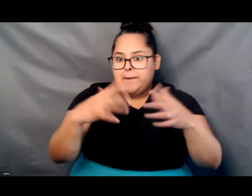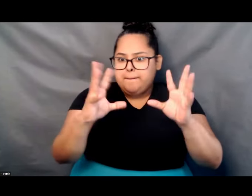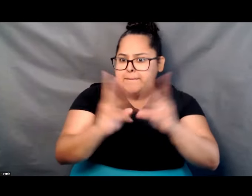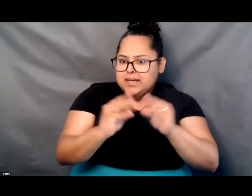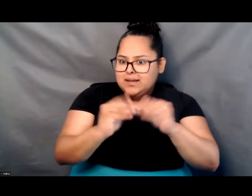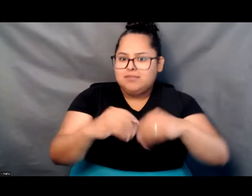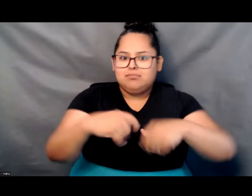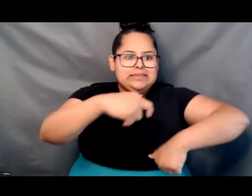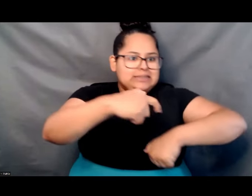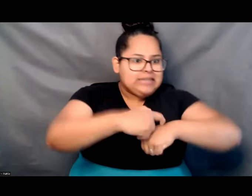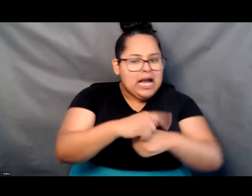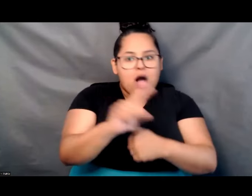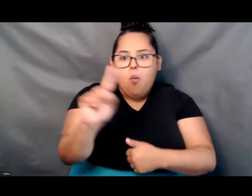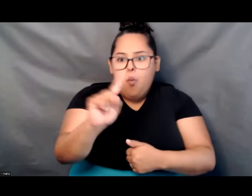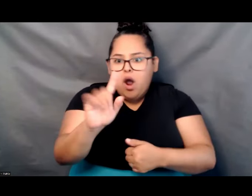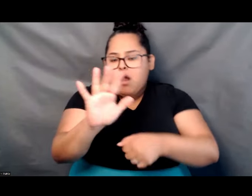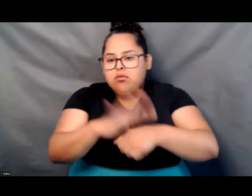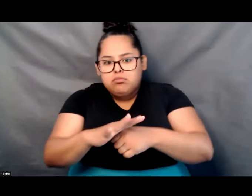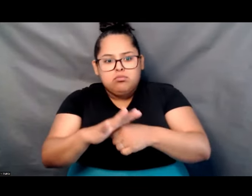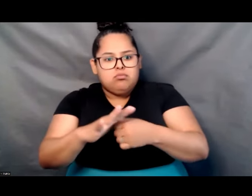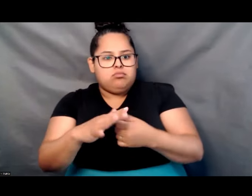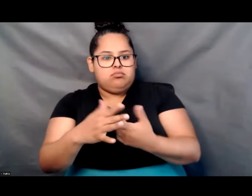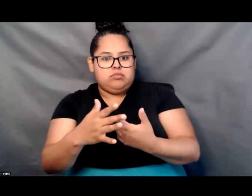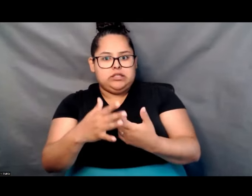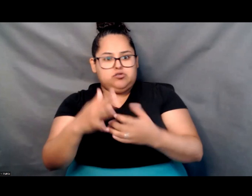needing the interpreter for.